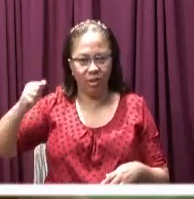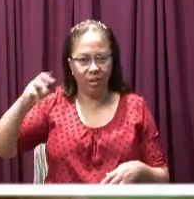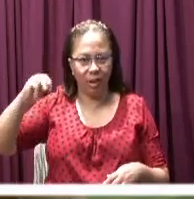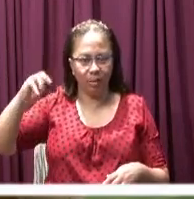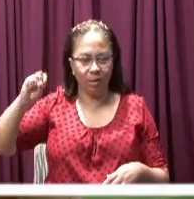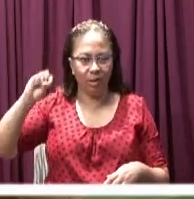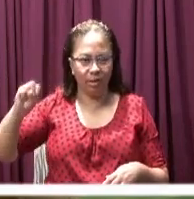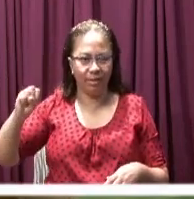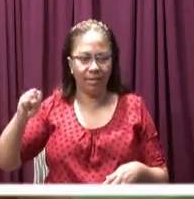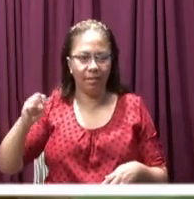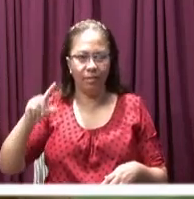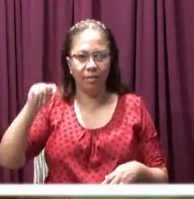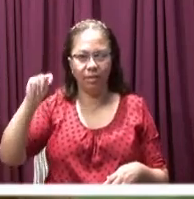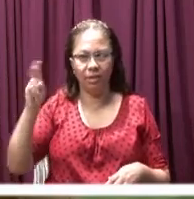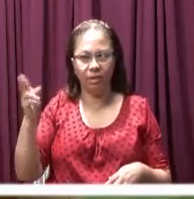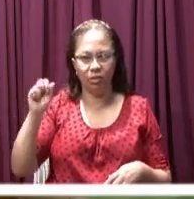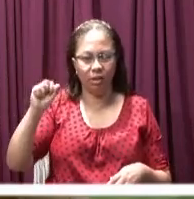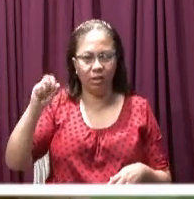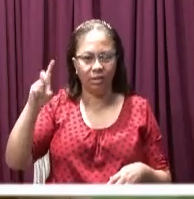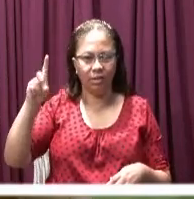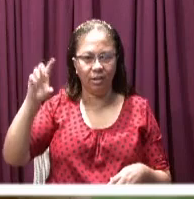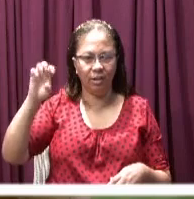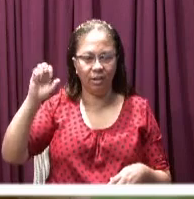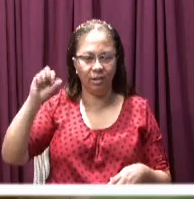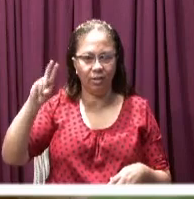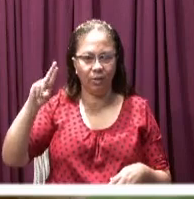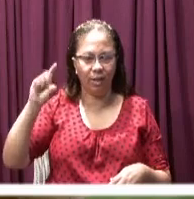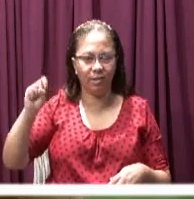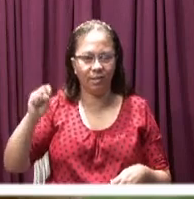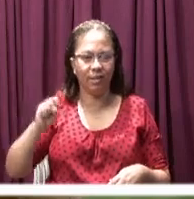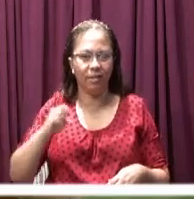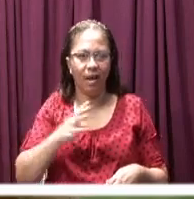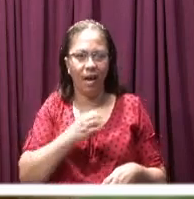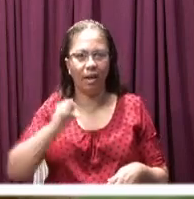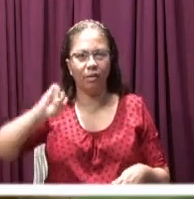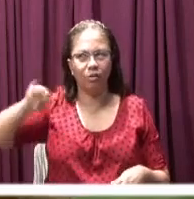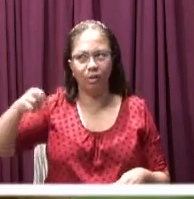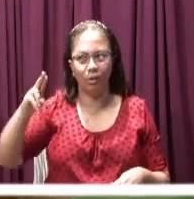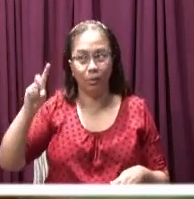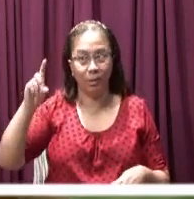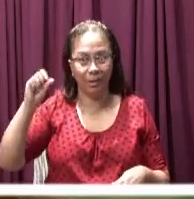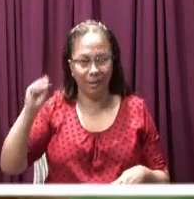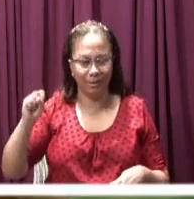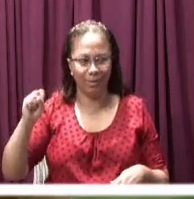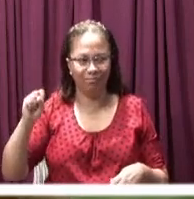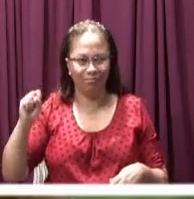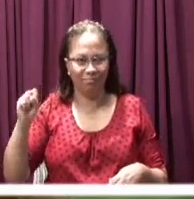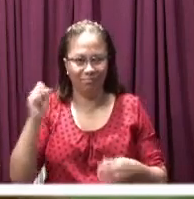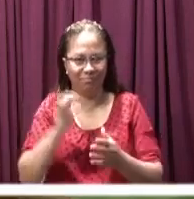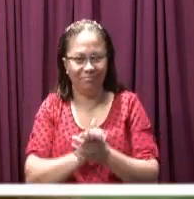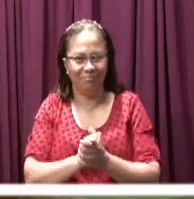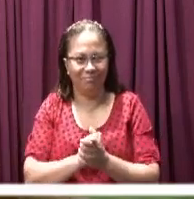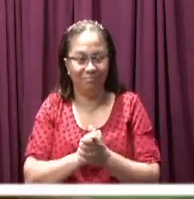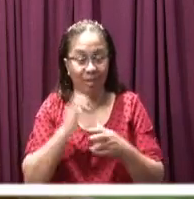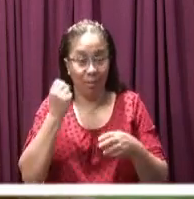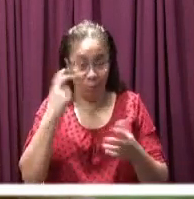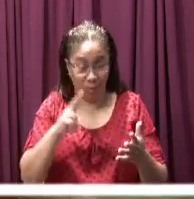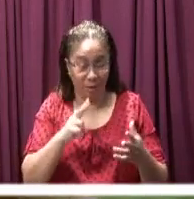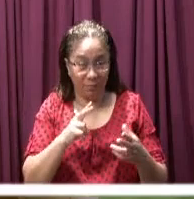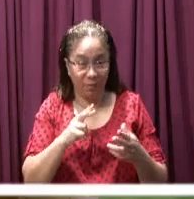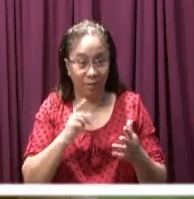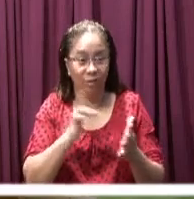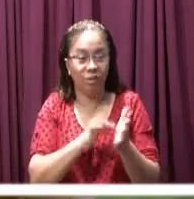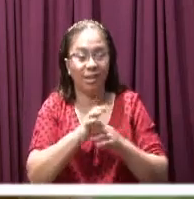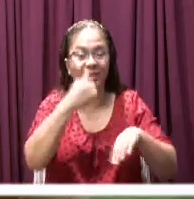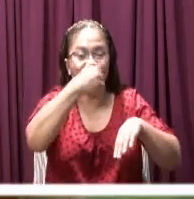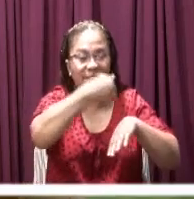Thaddeus; Simon the Zealot, and Judas Iscariot, the one who was to betray him. These 12 Jesus